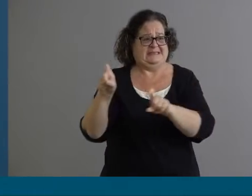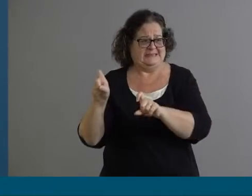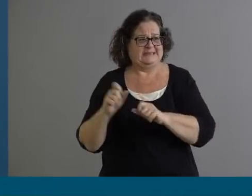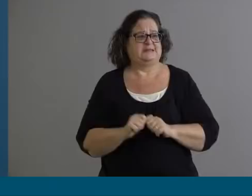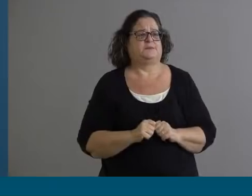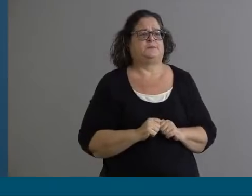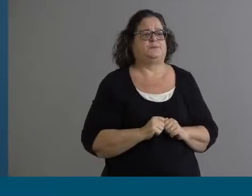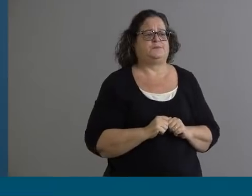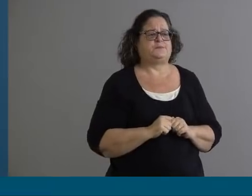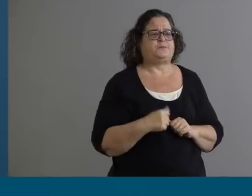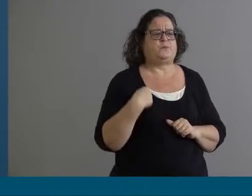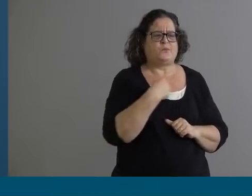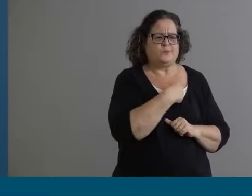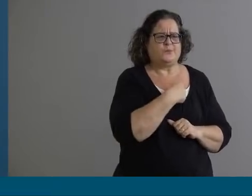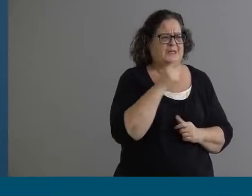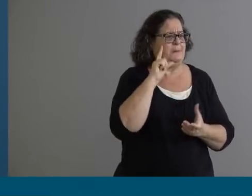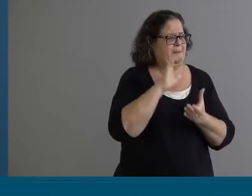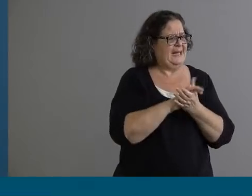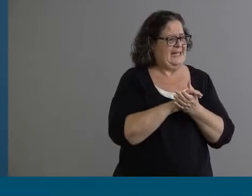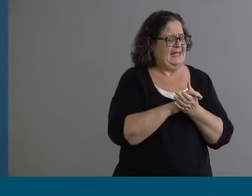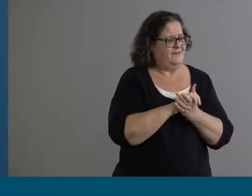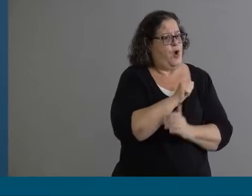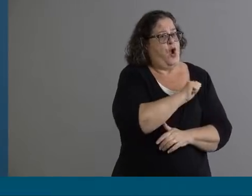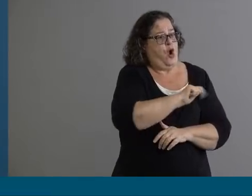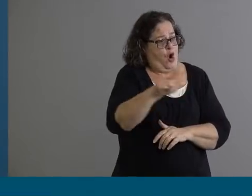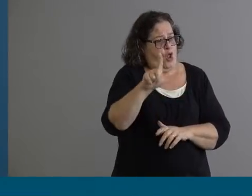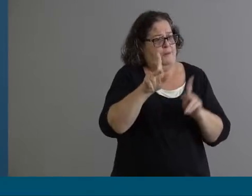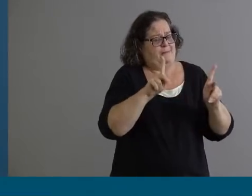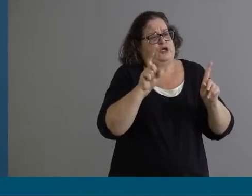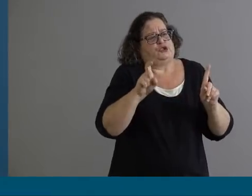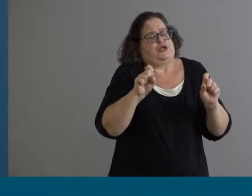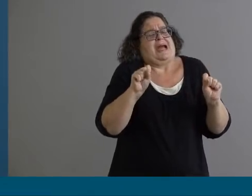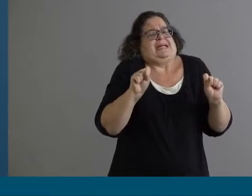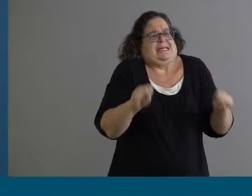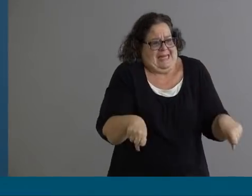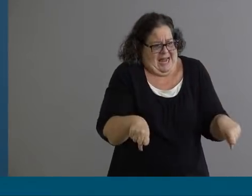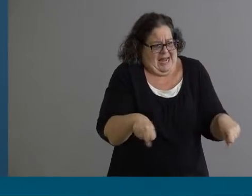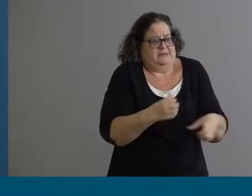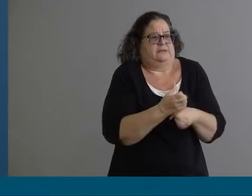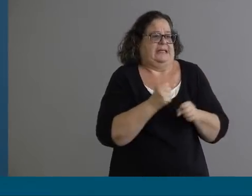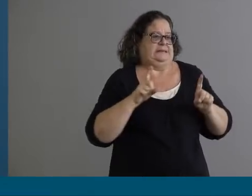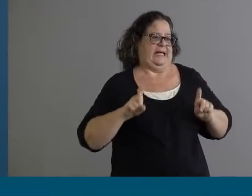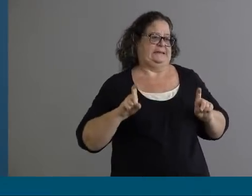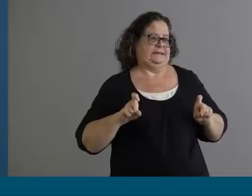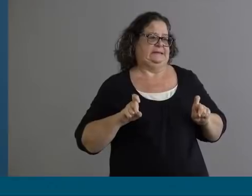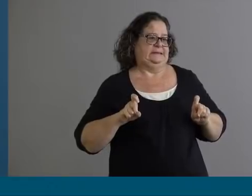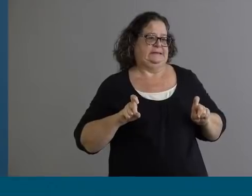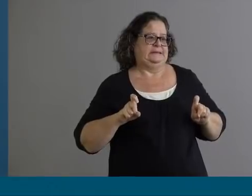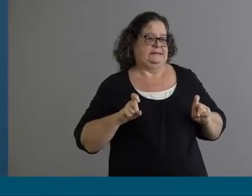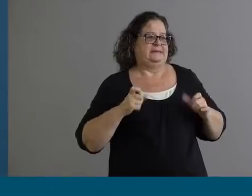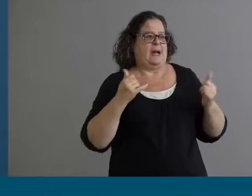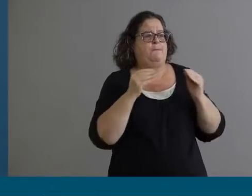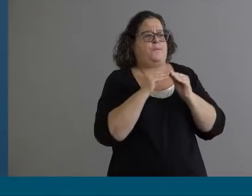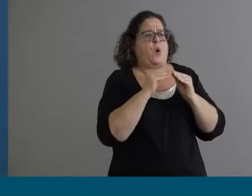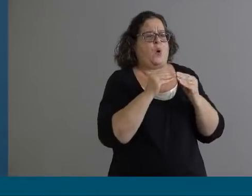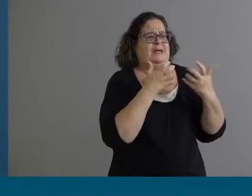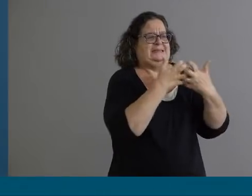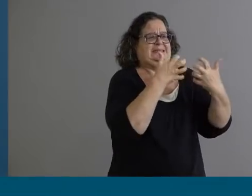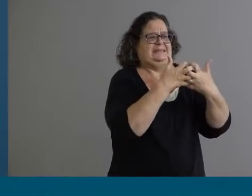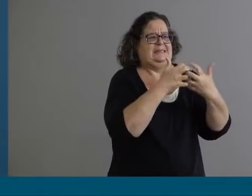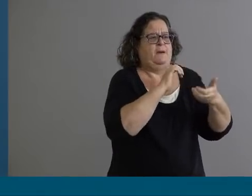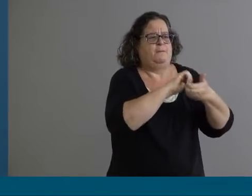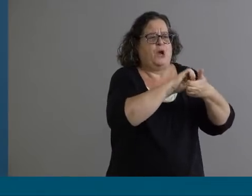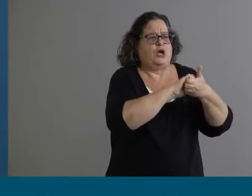sector partners with this dramatic increase in tests, we'll be able to broadly expand our